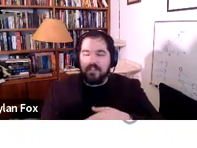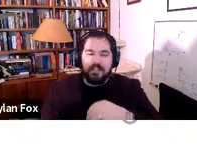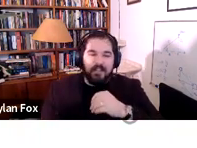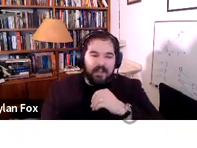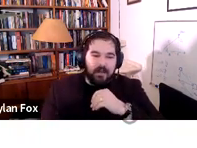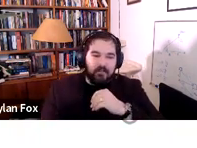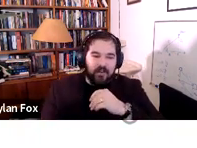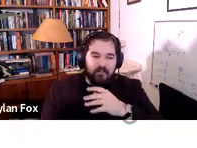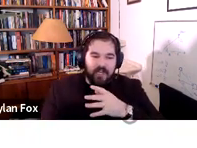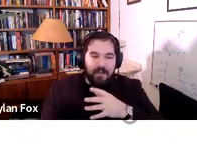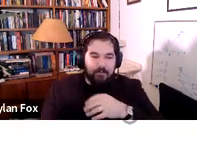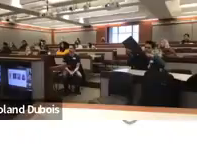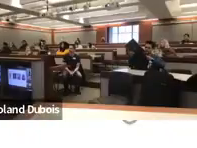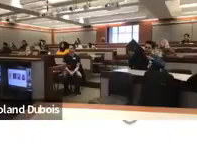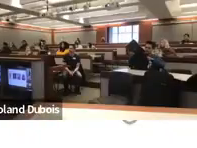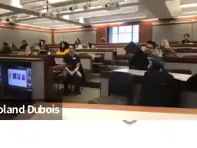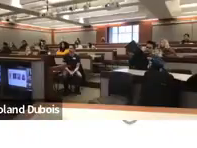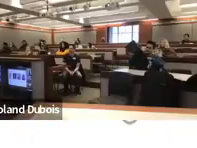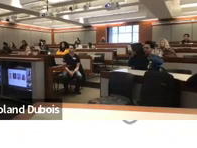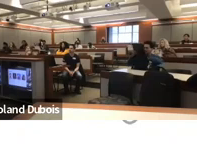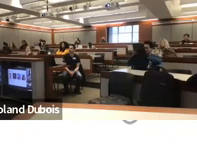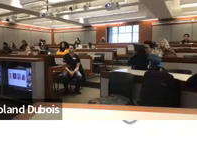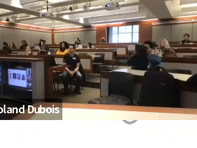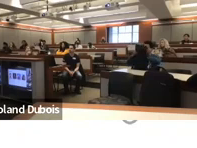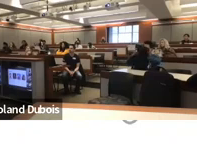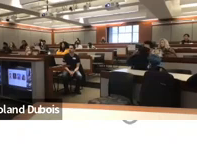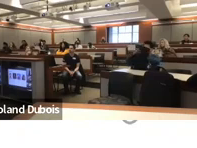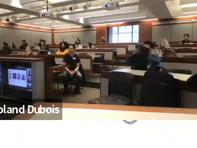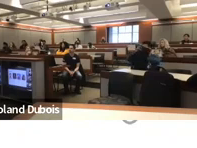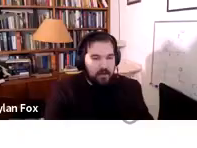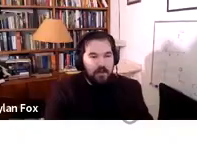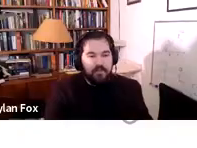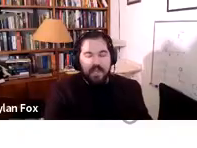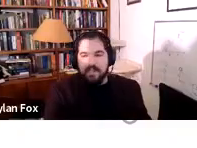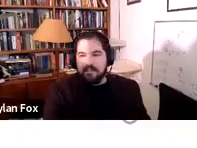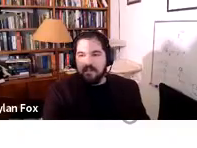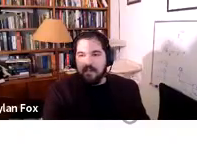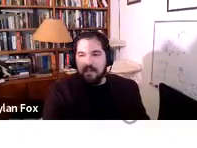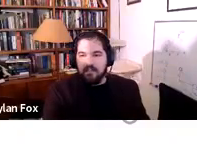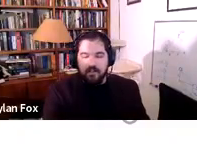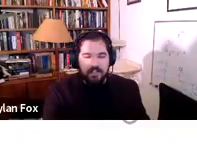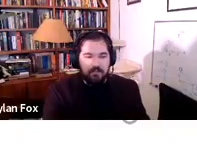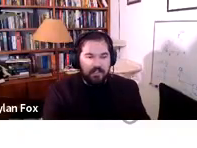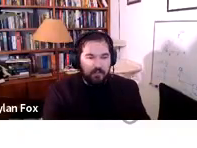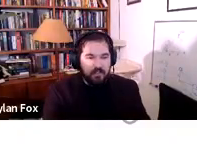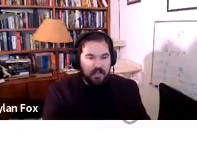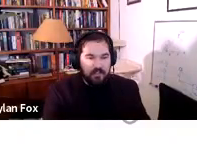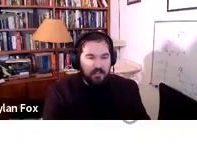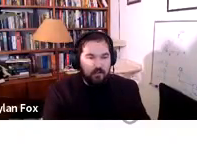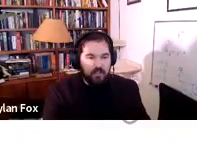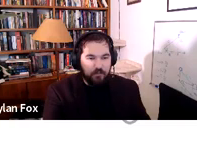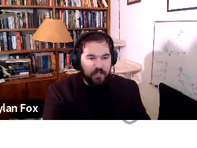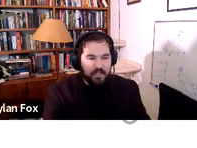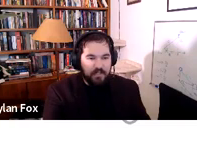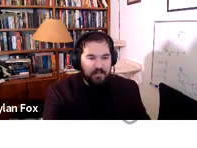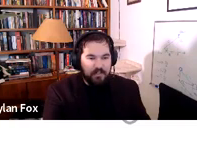scratch for every game or every application. That's one of the reasons that we started up that XR accessibility project,